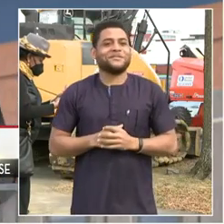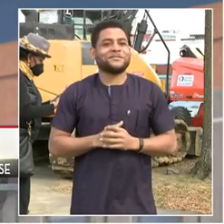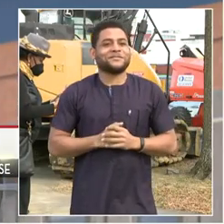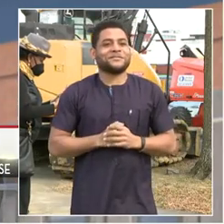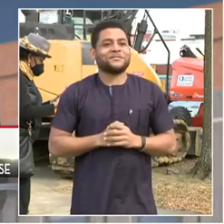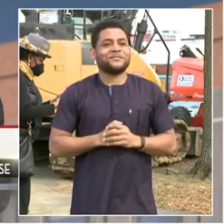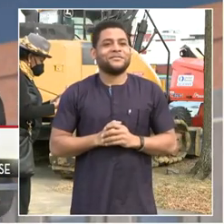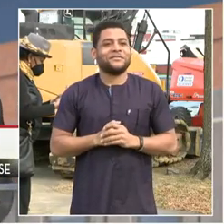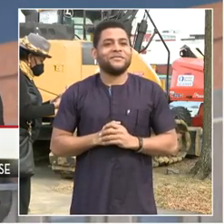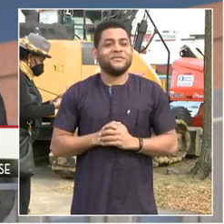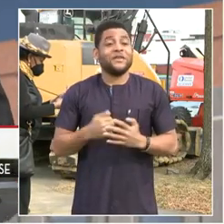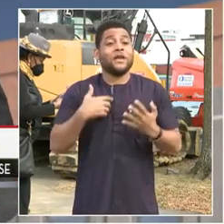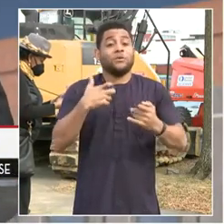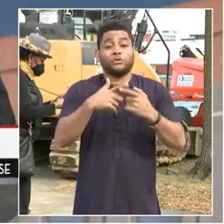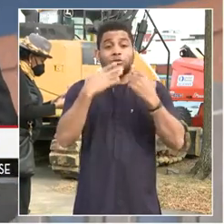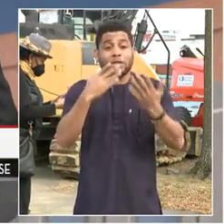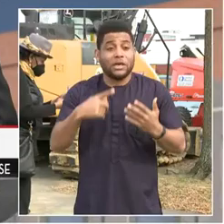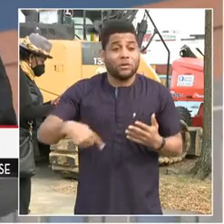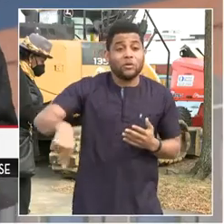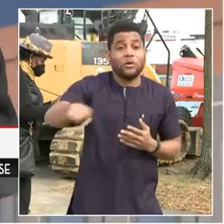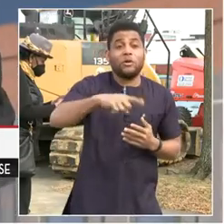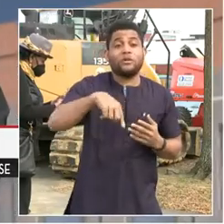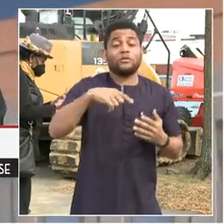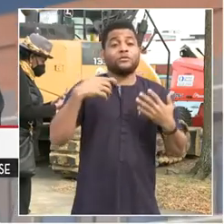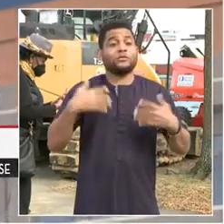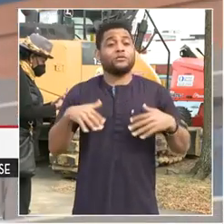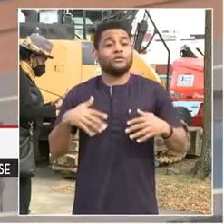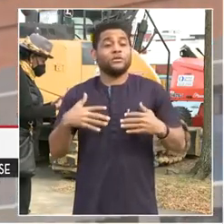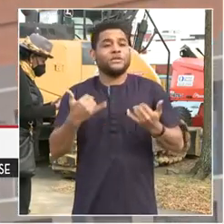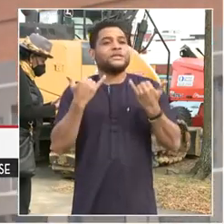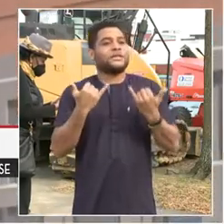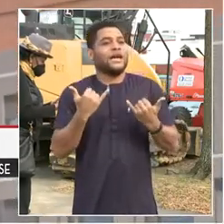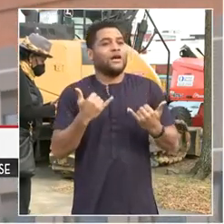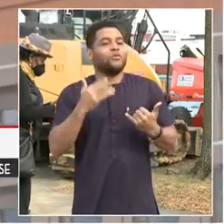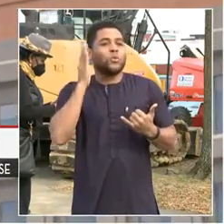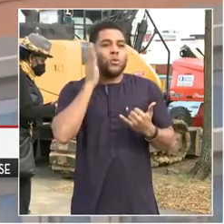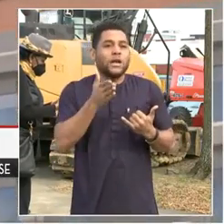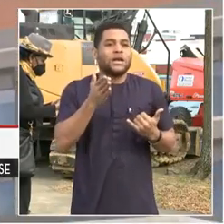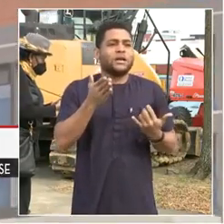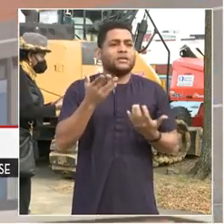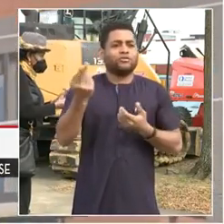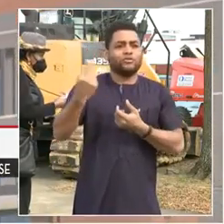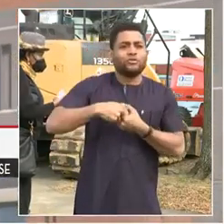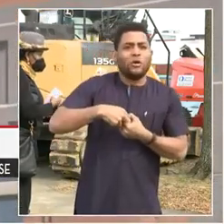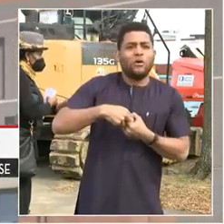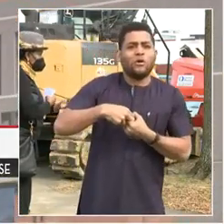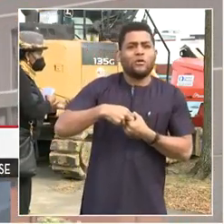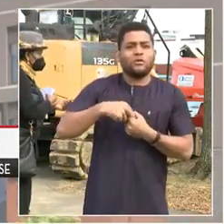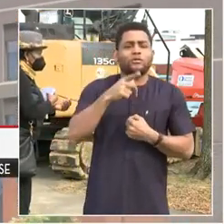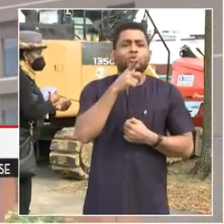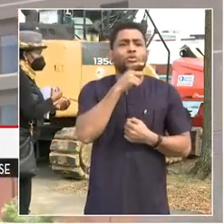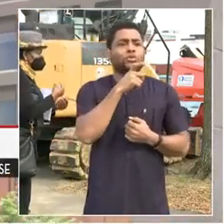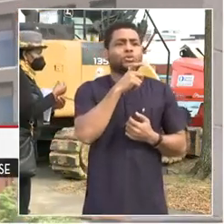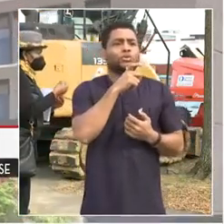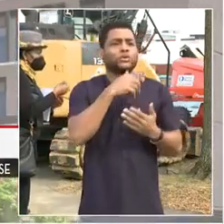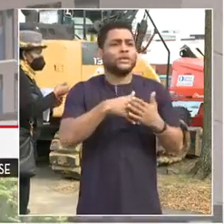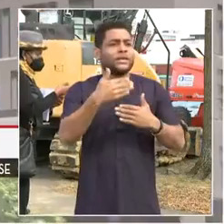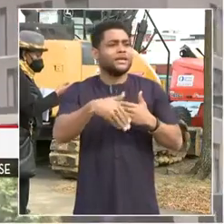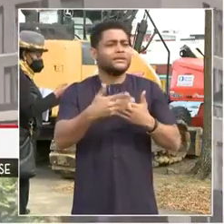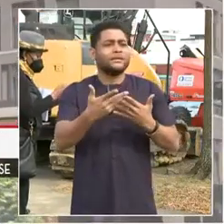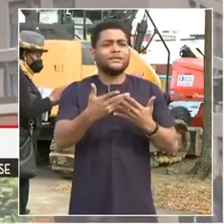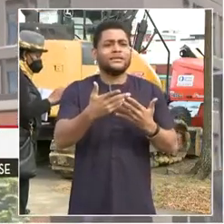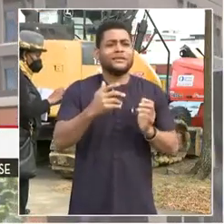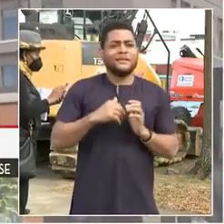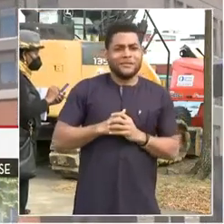So I just want to thank you all very much. And now we'll join let's see who we're bringing up next.